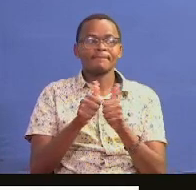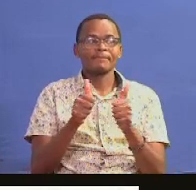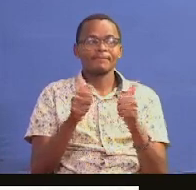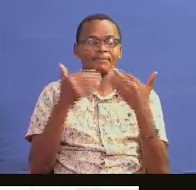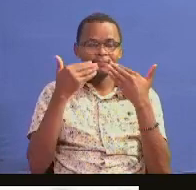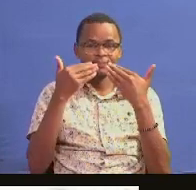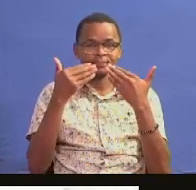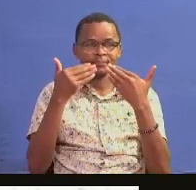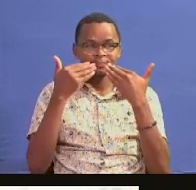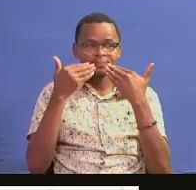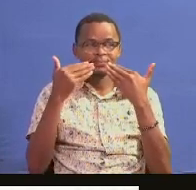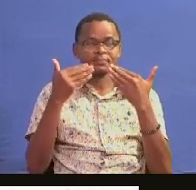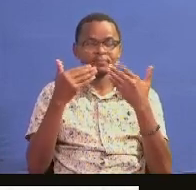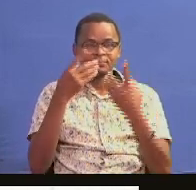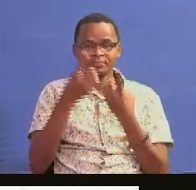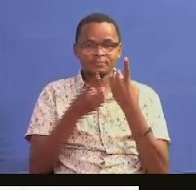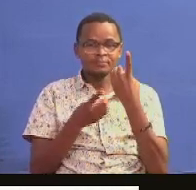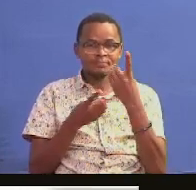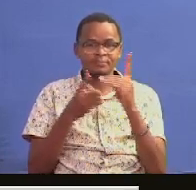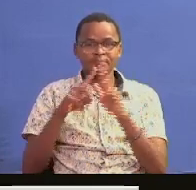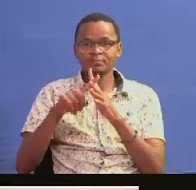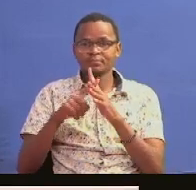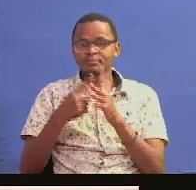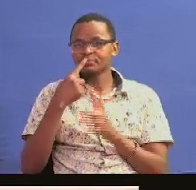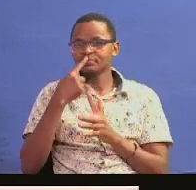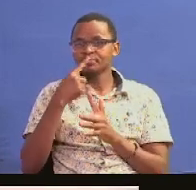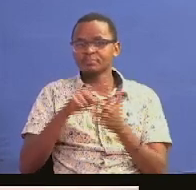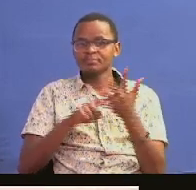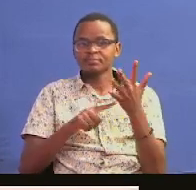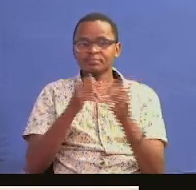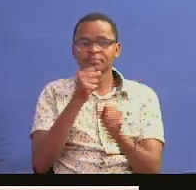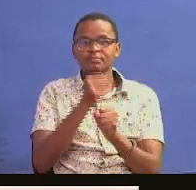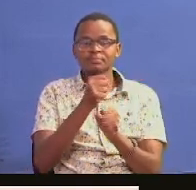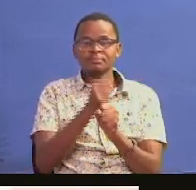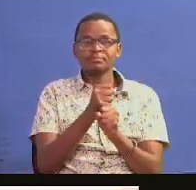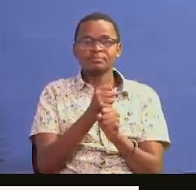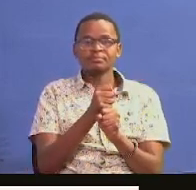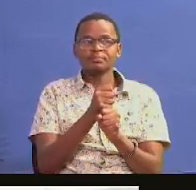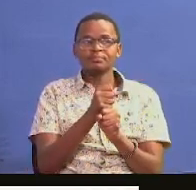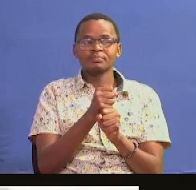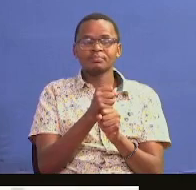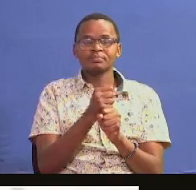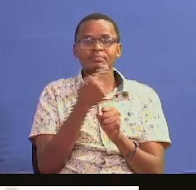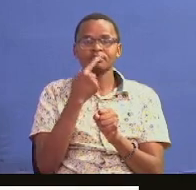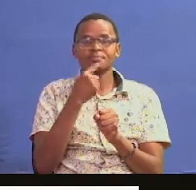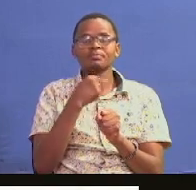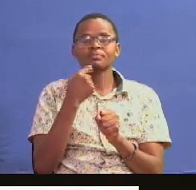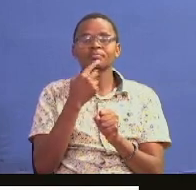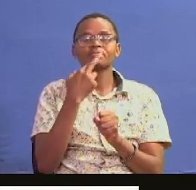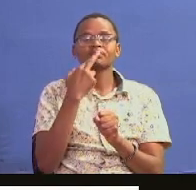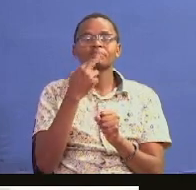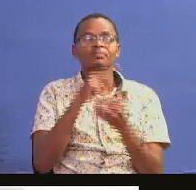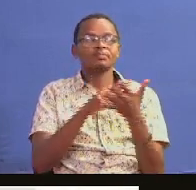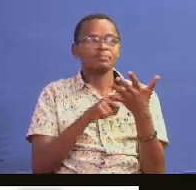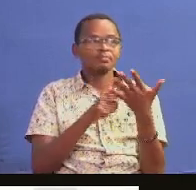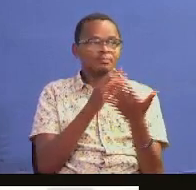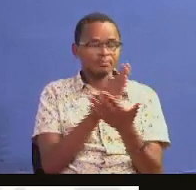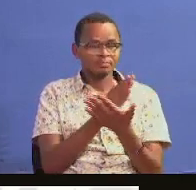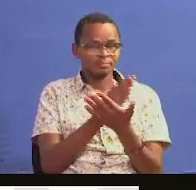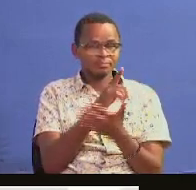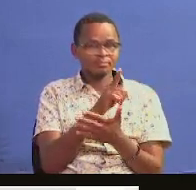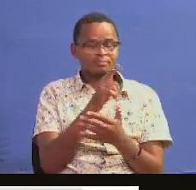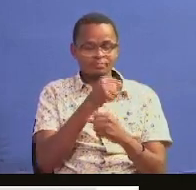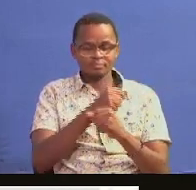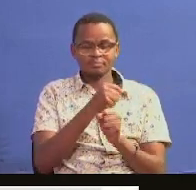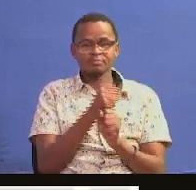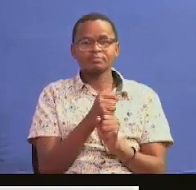well, thank you. Karibu sana to the conversation. Now, begin by telling us, what does it, even as you tell us who you are and what exactly